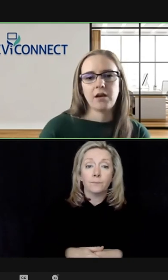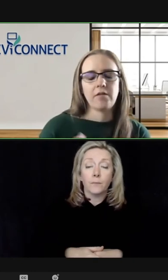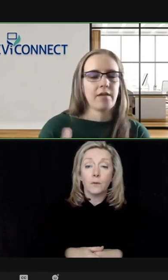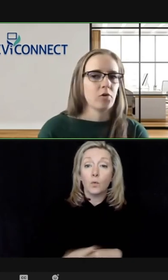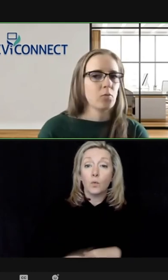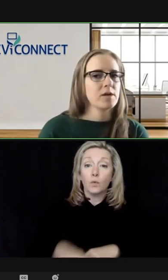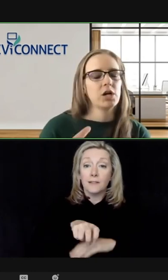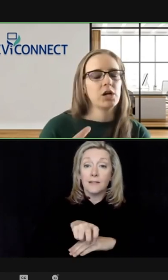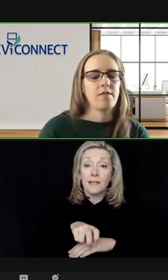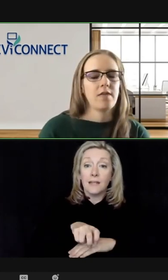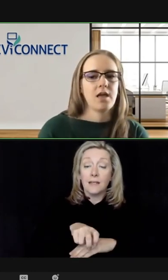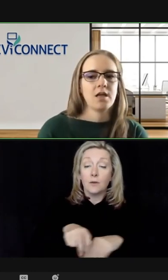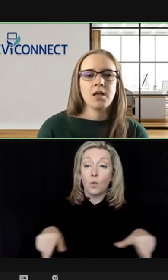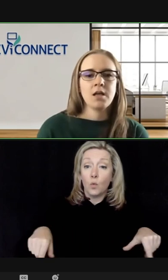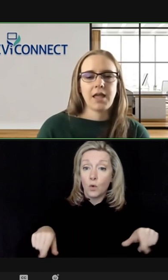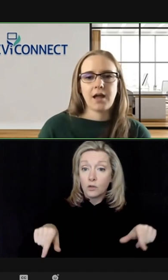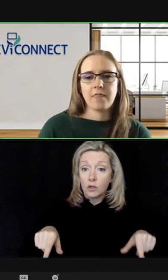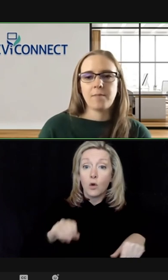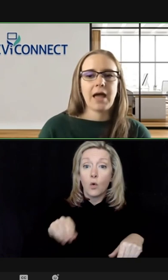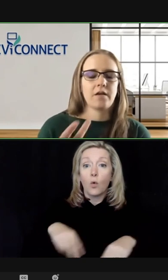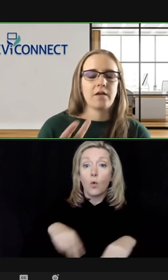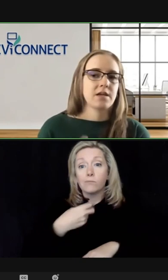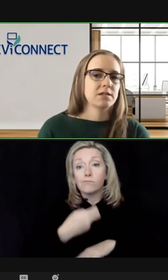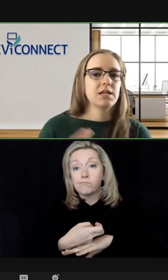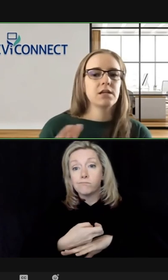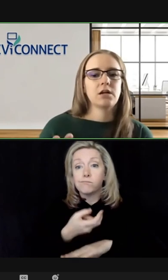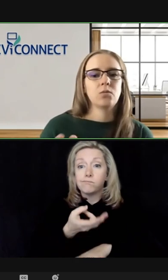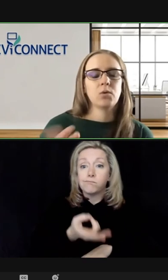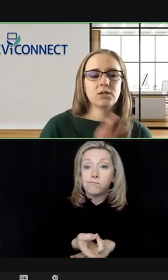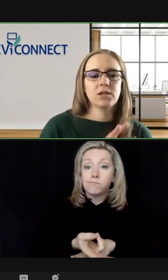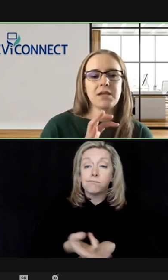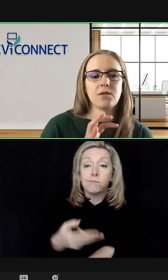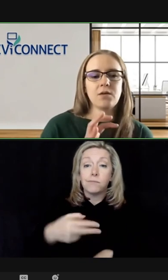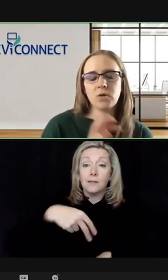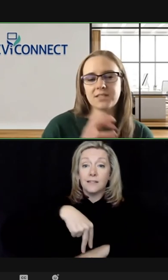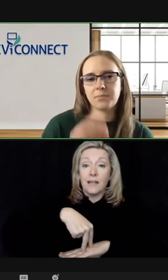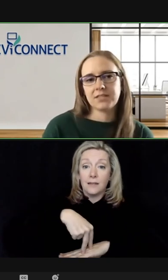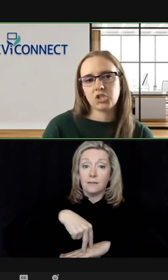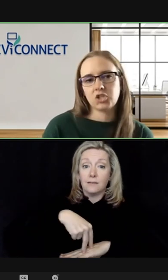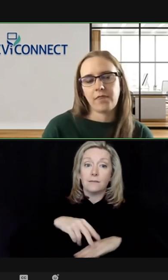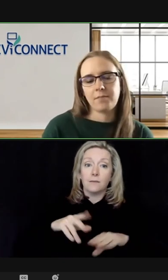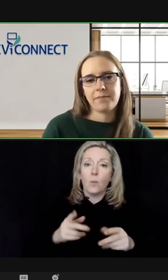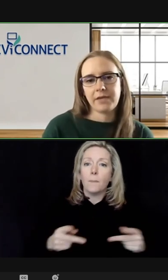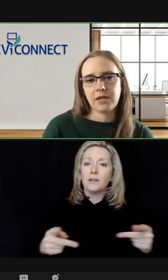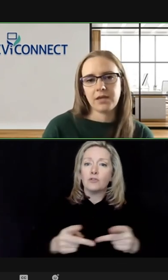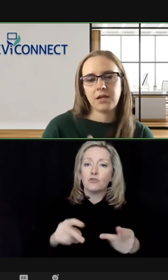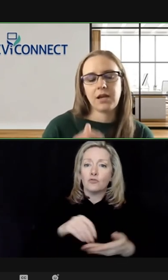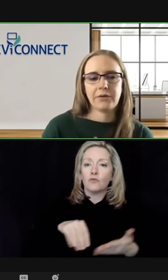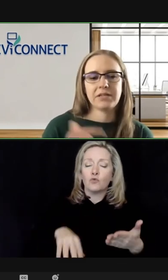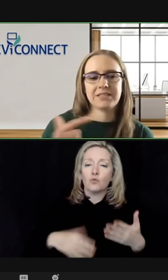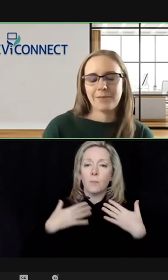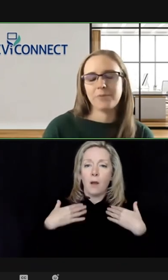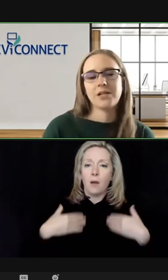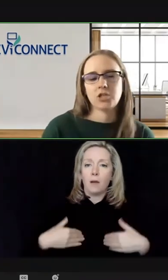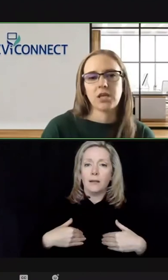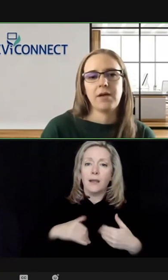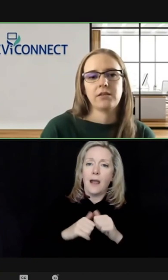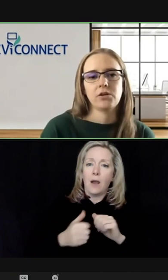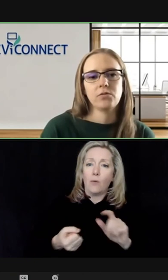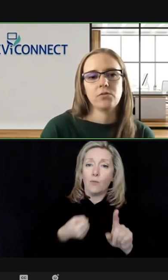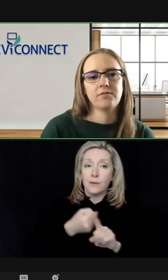position are they in? Are they in their wheelchair? Are they laying on their back? Are they in a stander? What's the position that they might be in? And how does